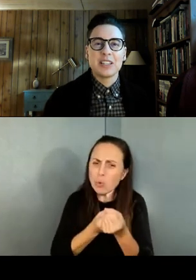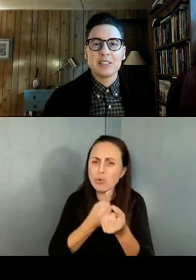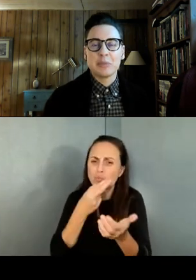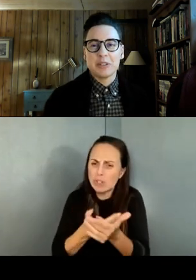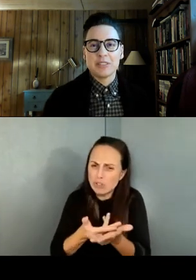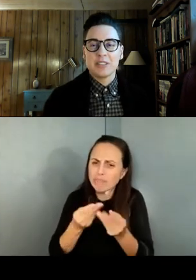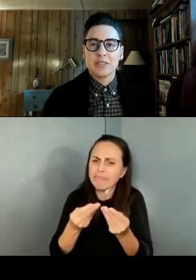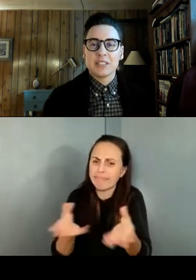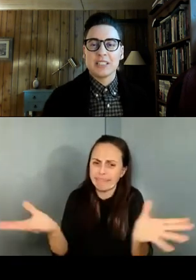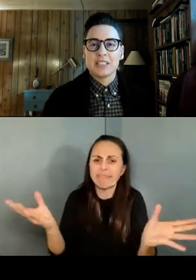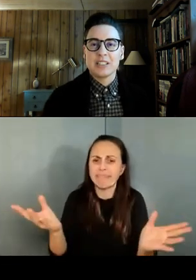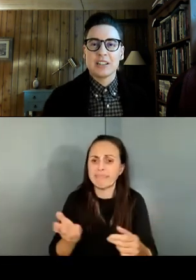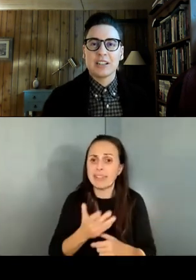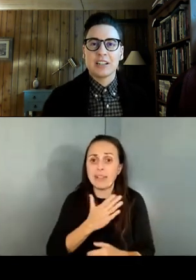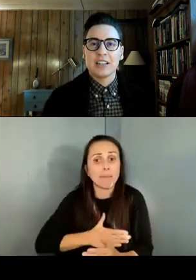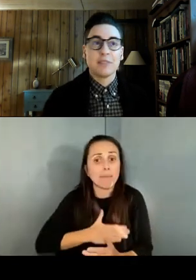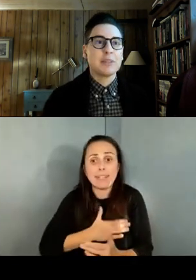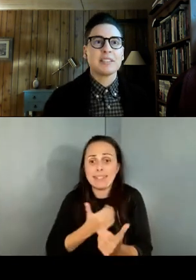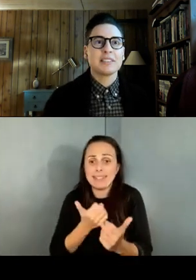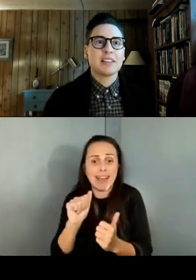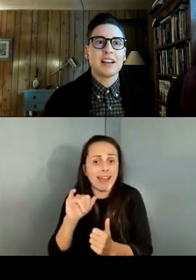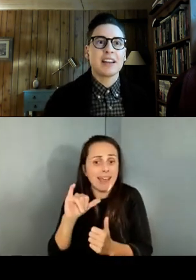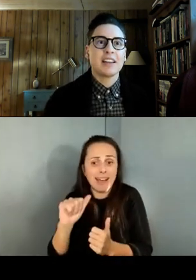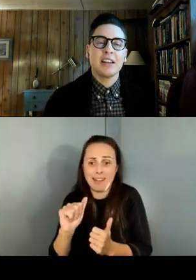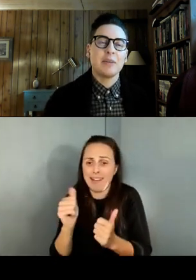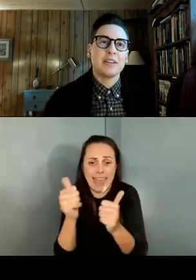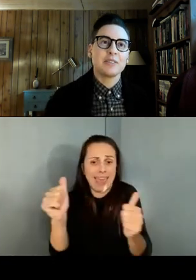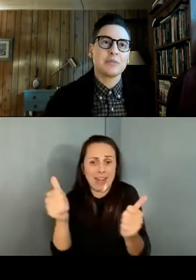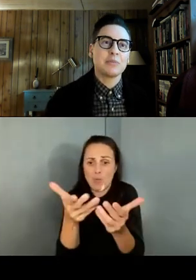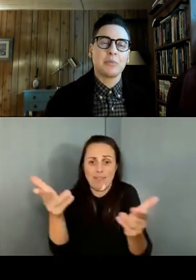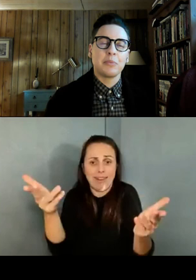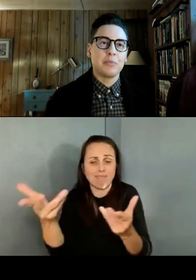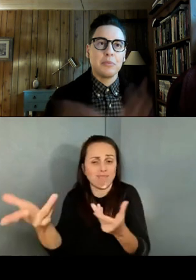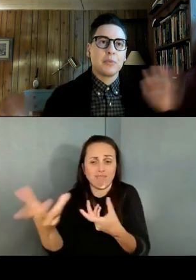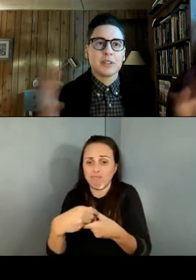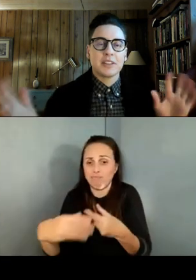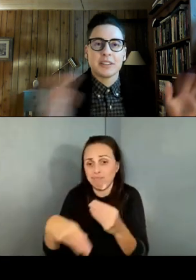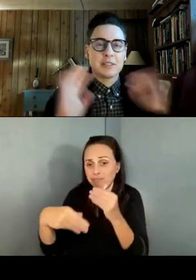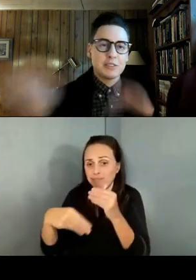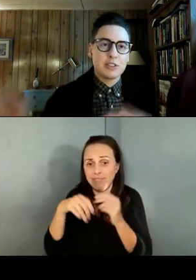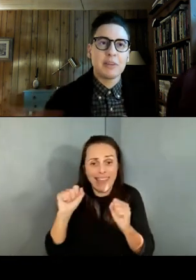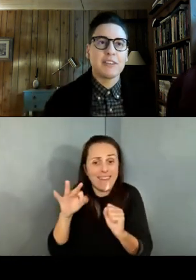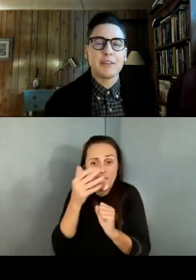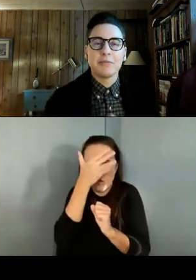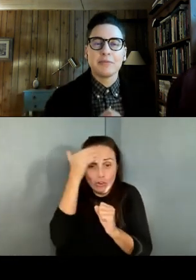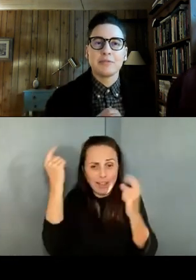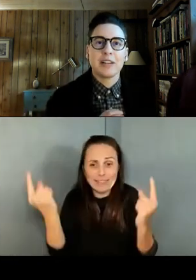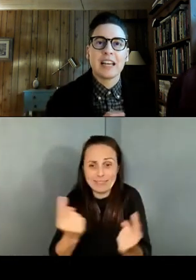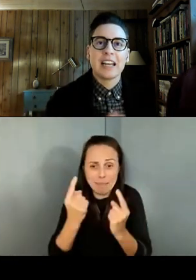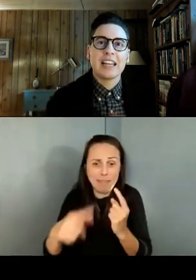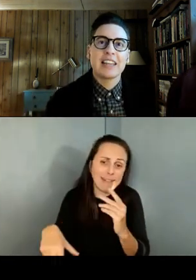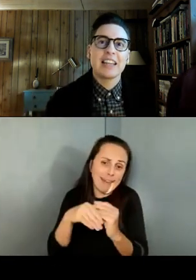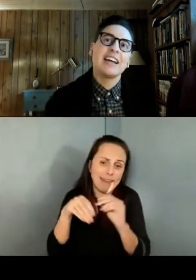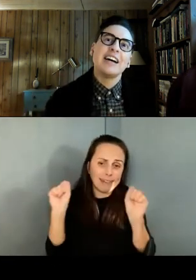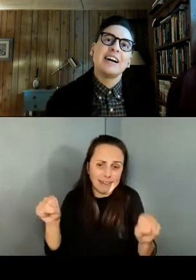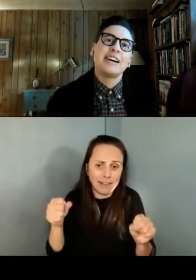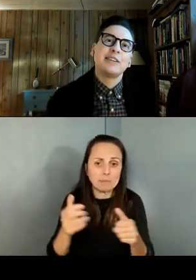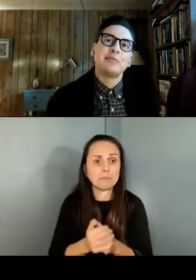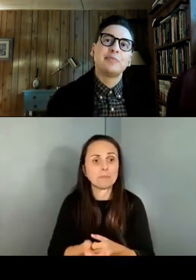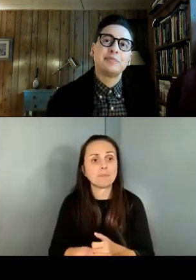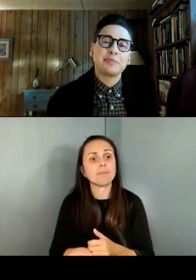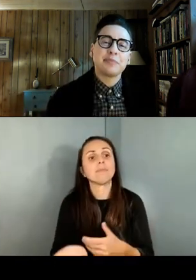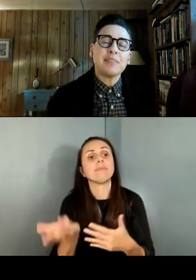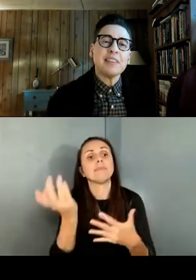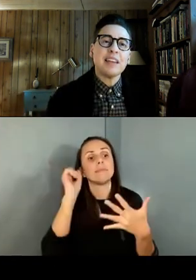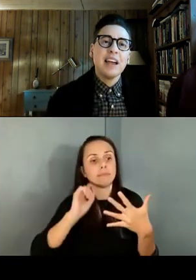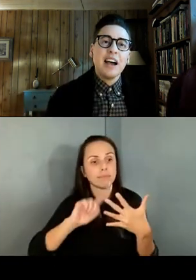sure that the supports and resources are, and please, Ayaka and anybody else who's worked on this, jump in if I'm forgetting anything.